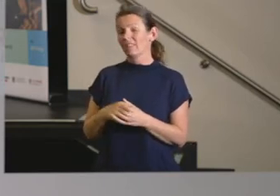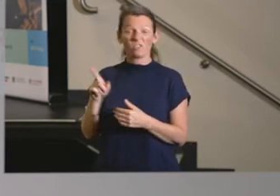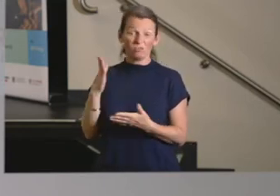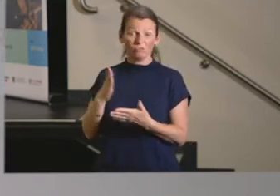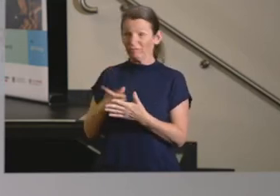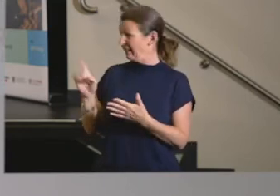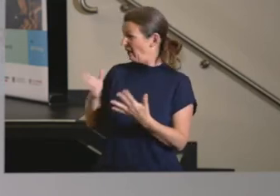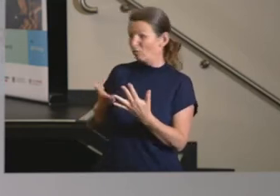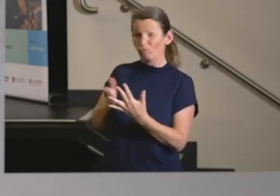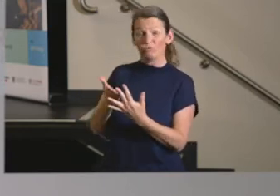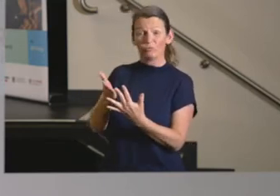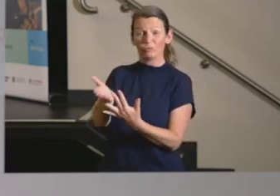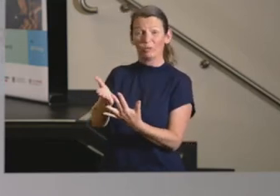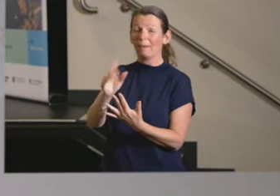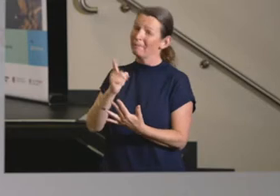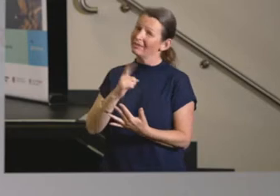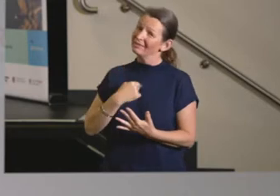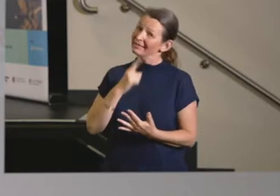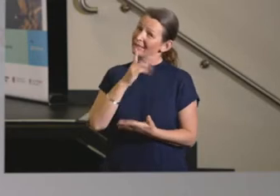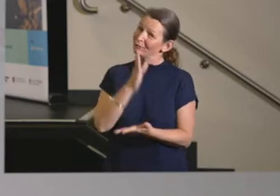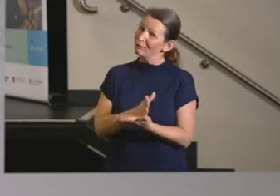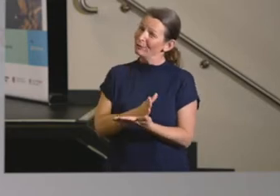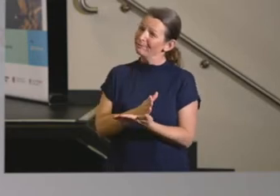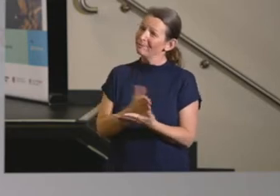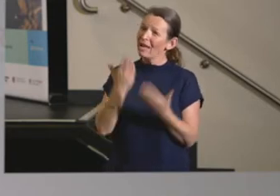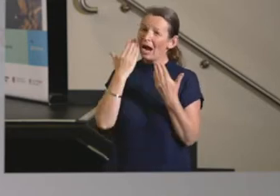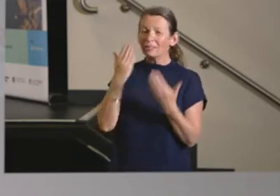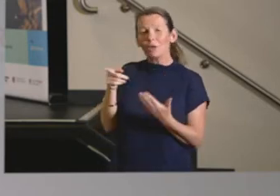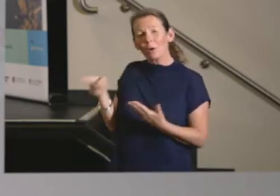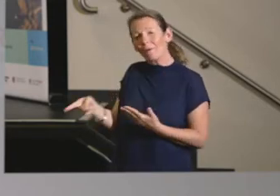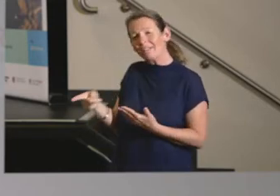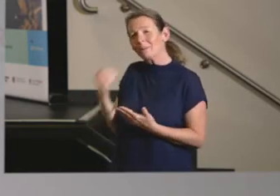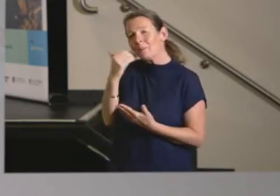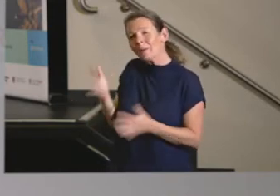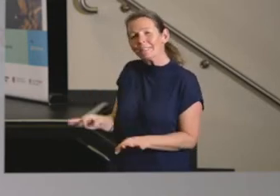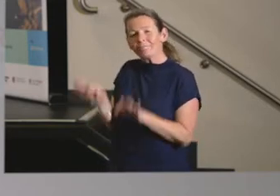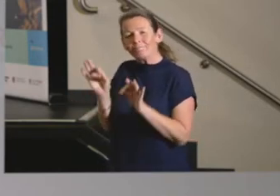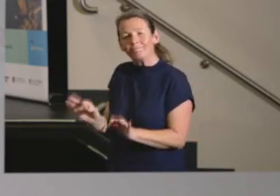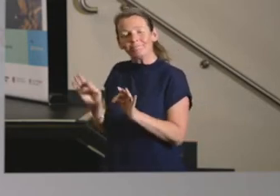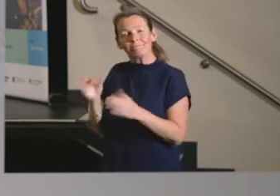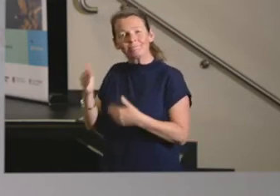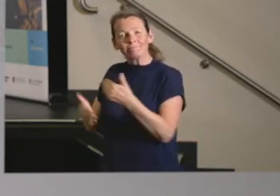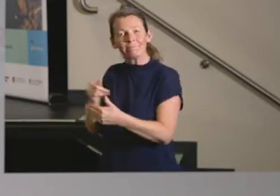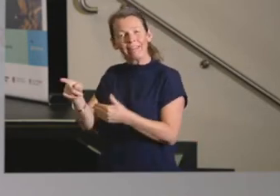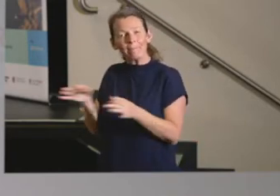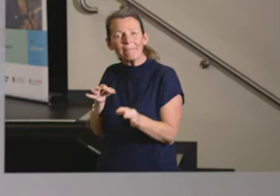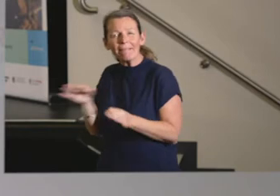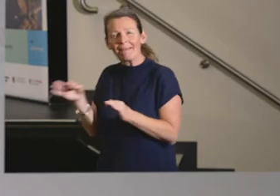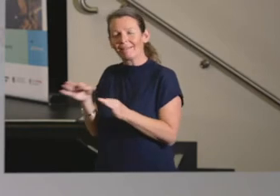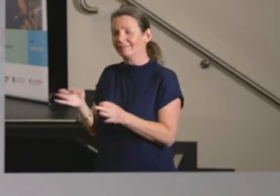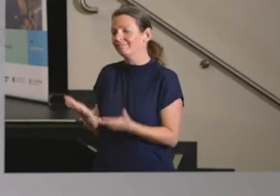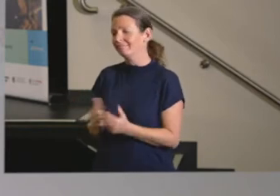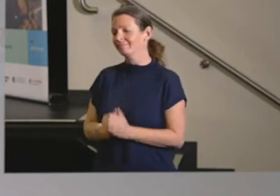degree. But if I'm honest, I'm not always sure it's been operationalized in quite the way it's meant or it's intended.